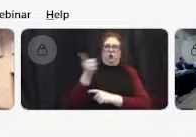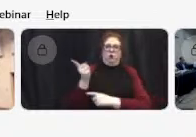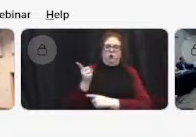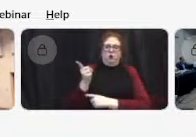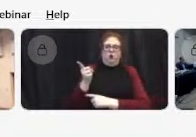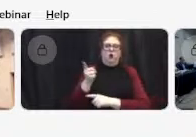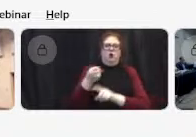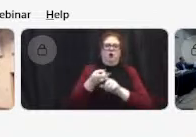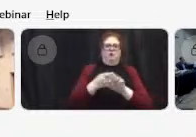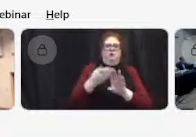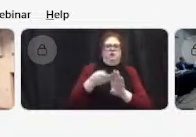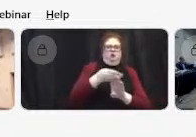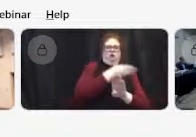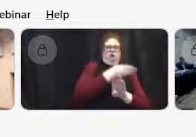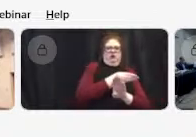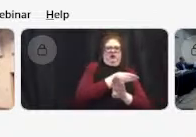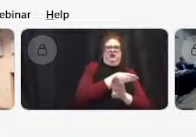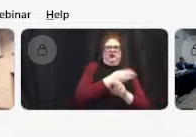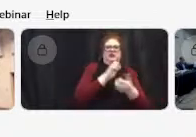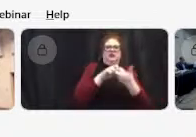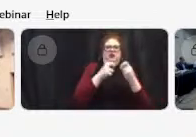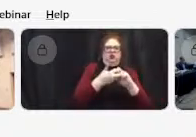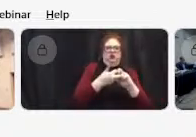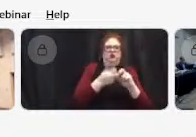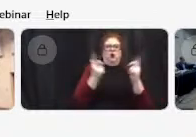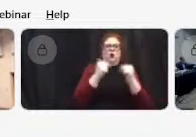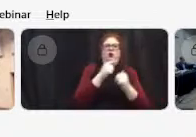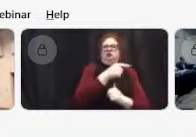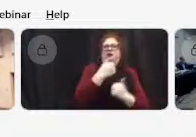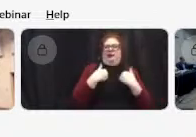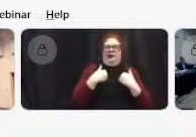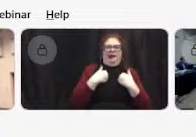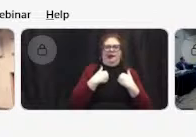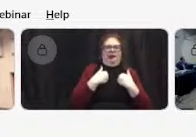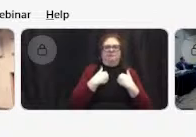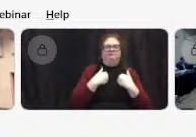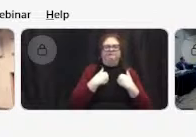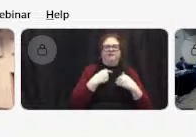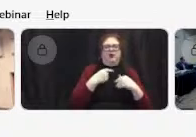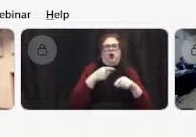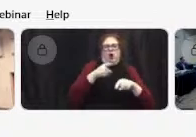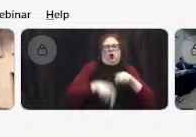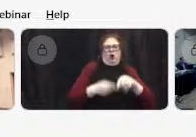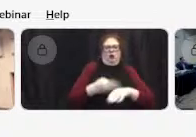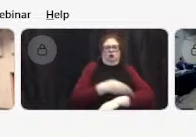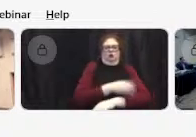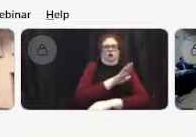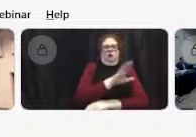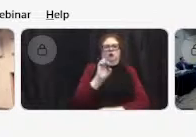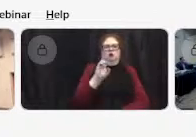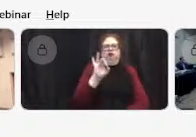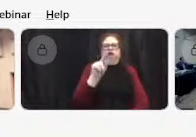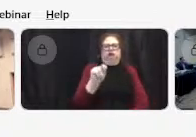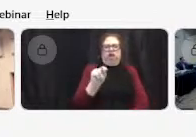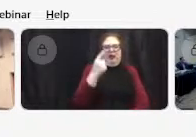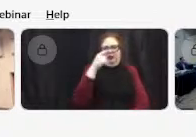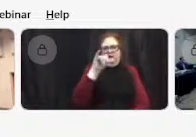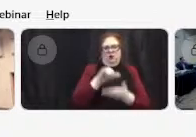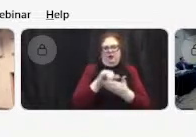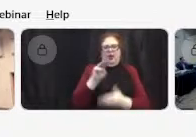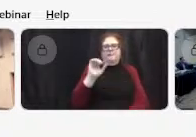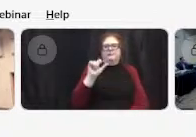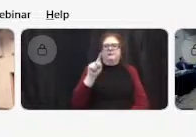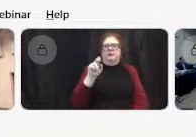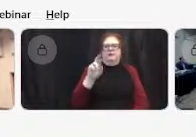and accepted irrevocable letter of credit by the city for the sidewalk improvements per city's master street plan adjacent to R